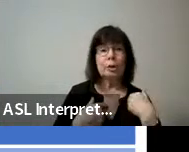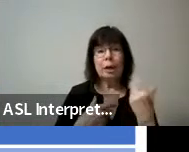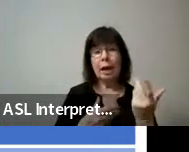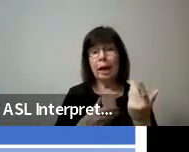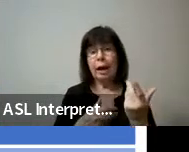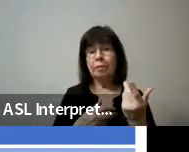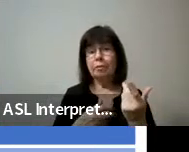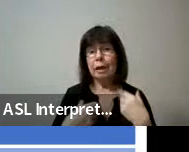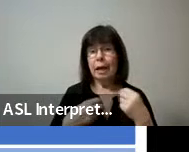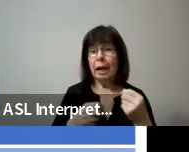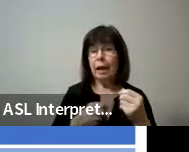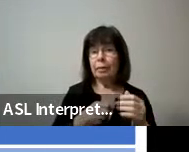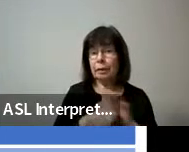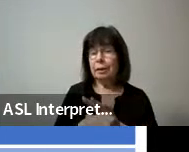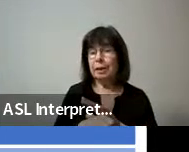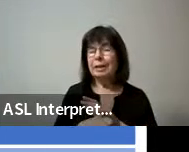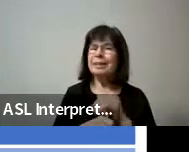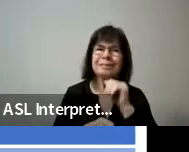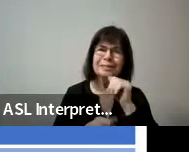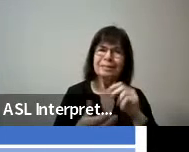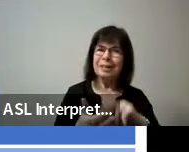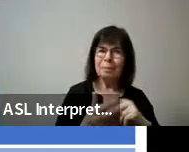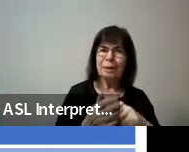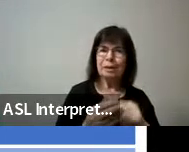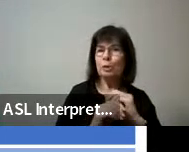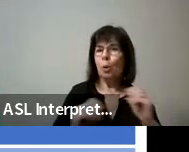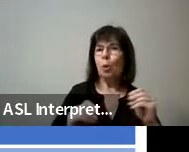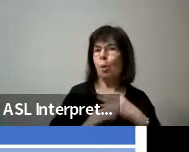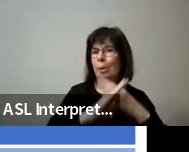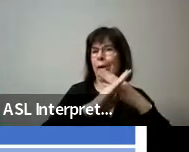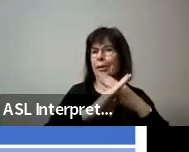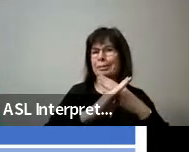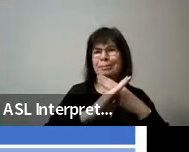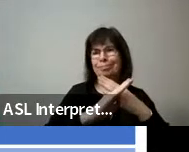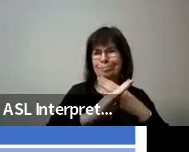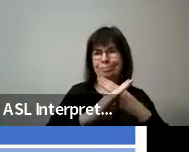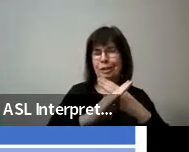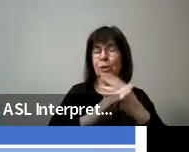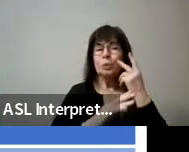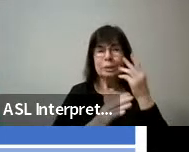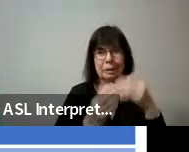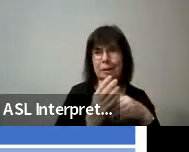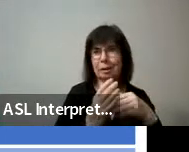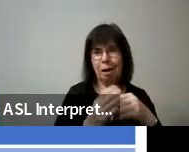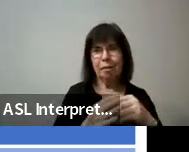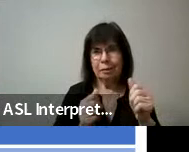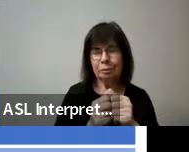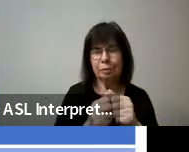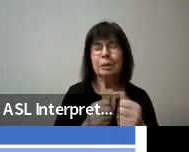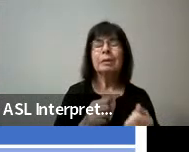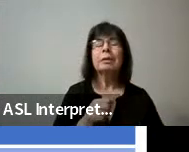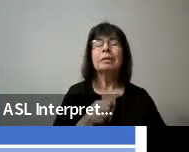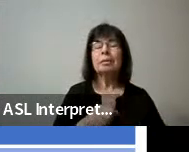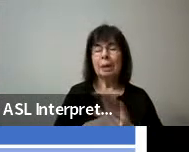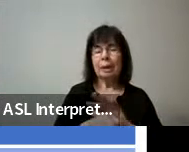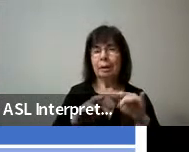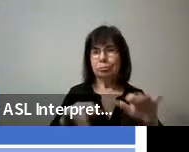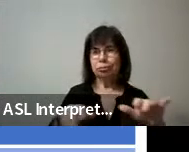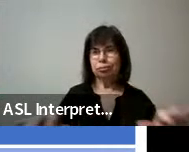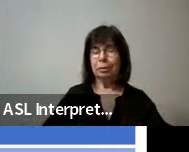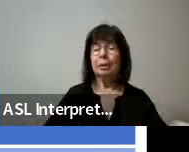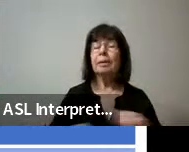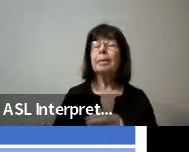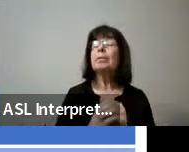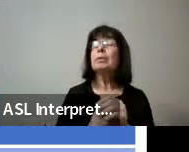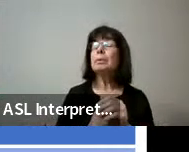mean they don't have barriers to access. And we've seen that a lot just with the pandemic. And so there will be plenty of gaps